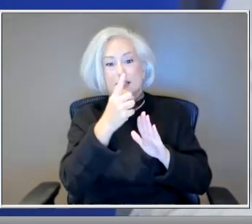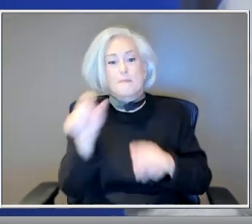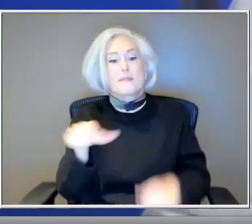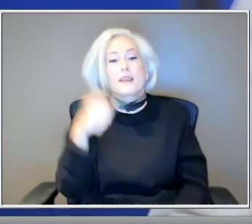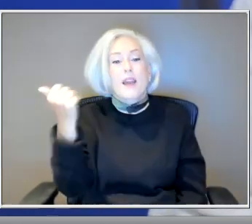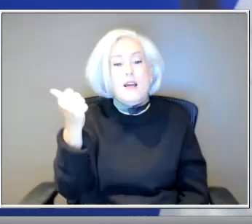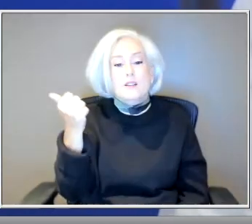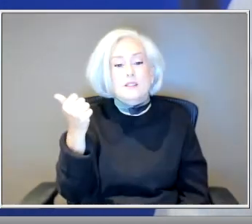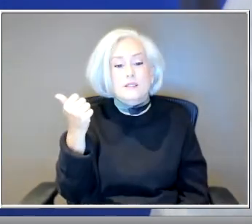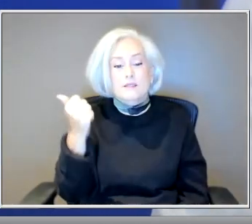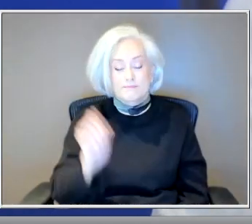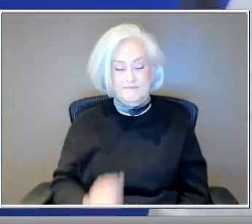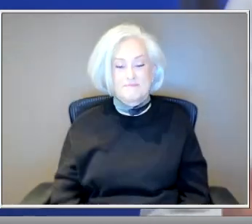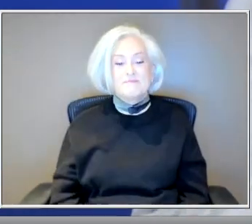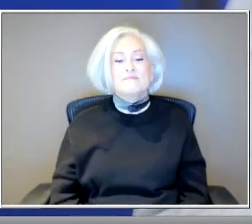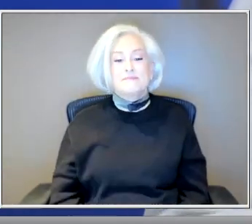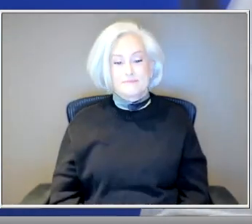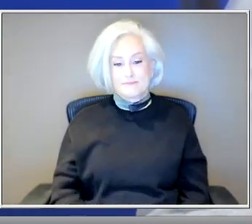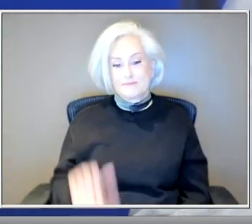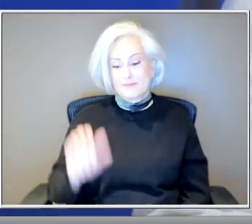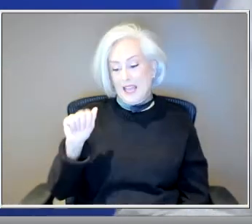when Anne